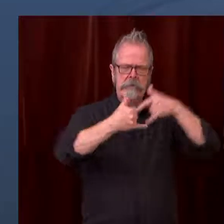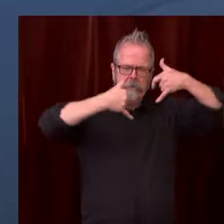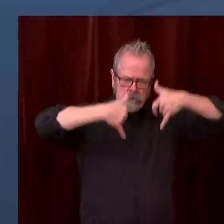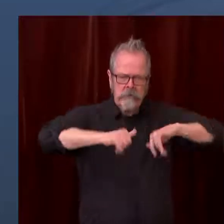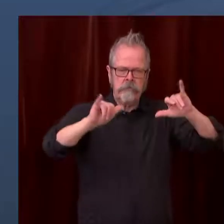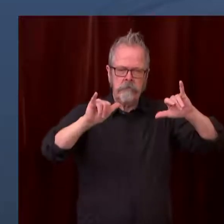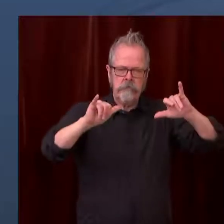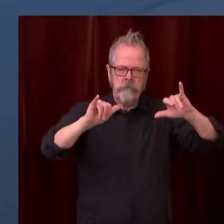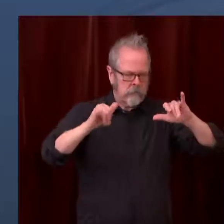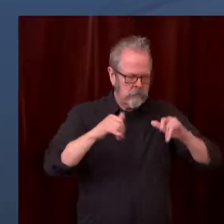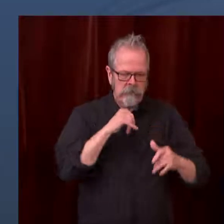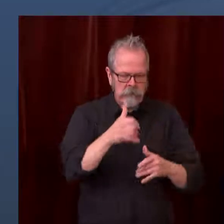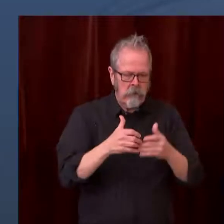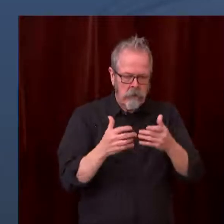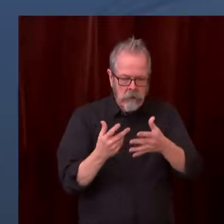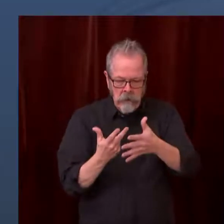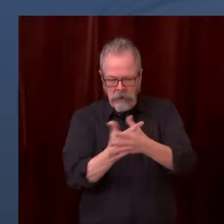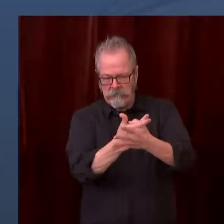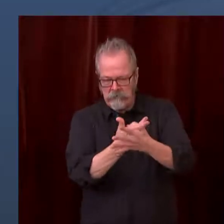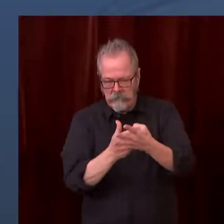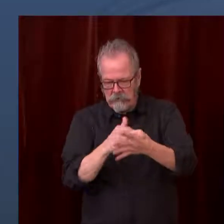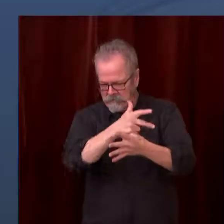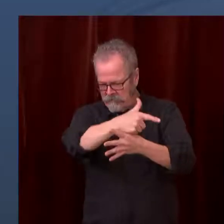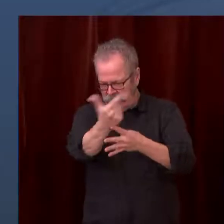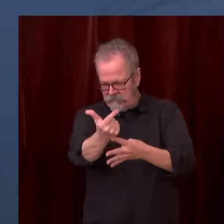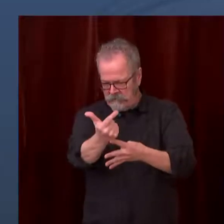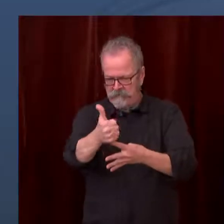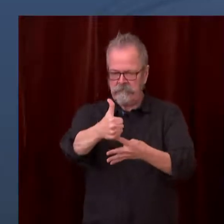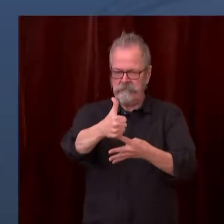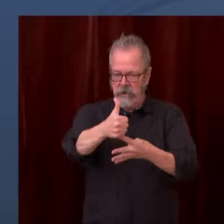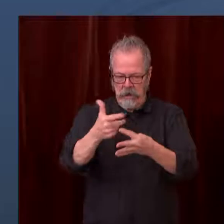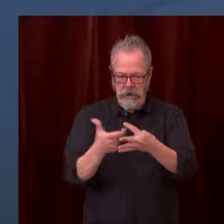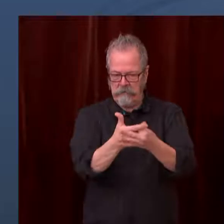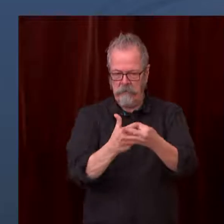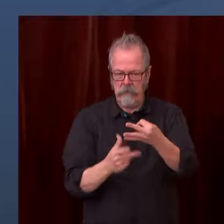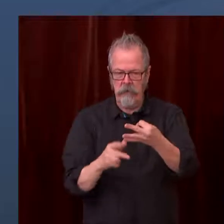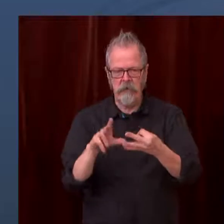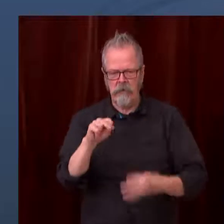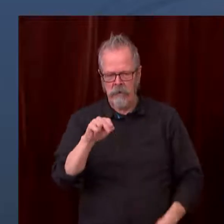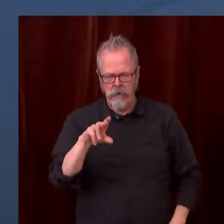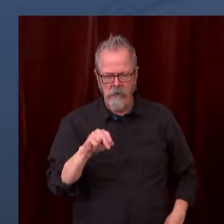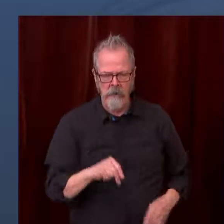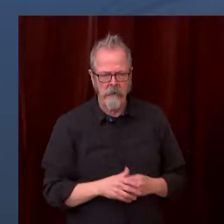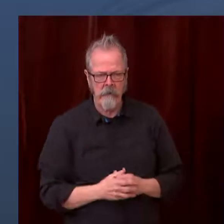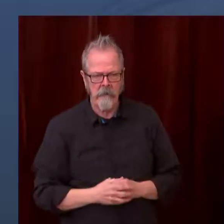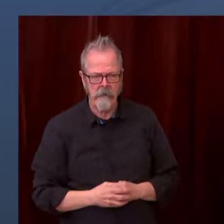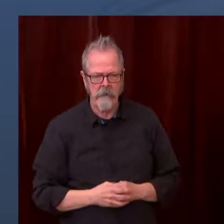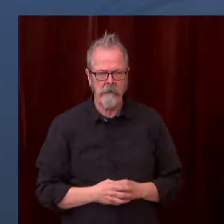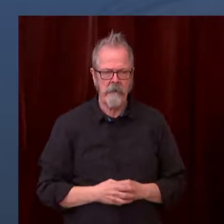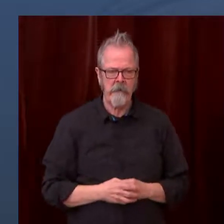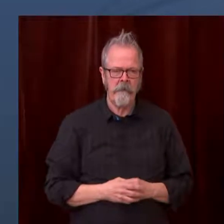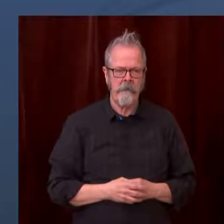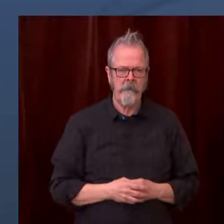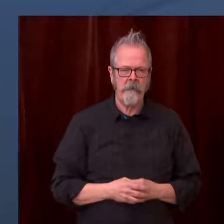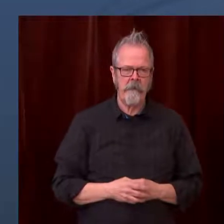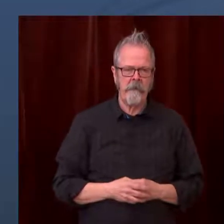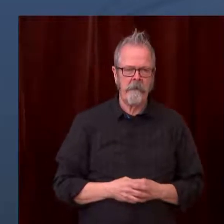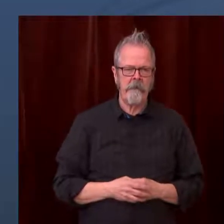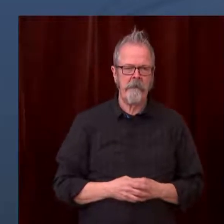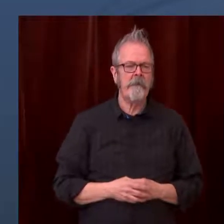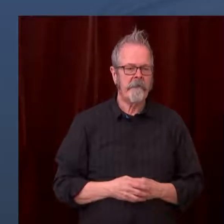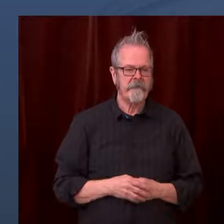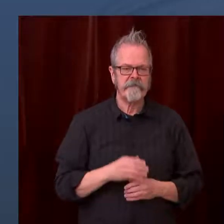for vaccines, and today's announcements do not change that. But we do want to continue to ask for patience from our